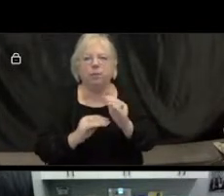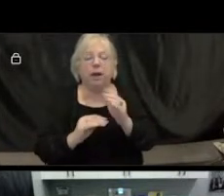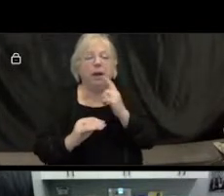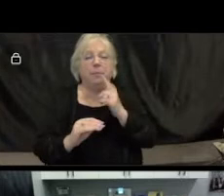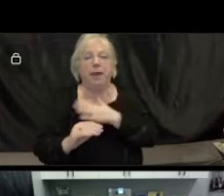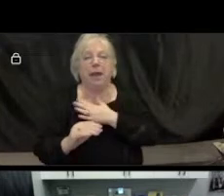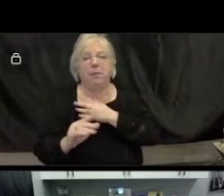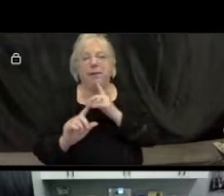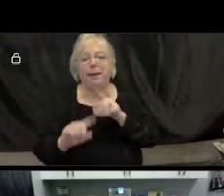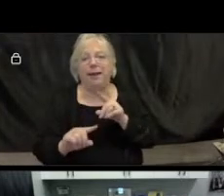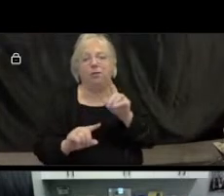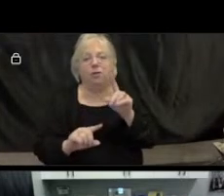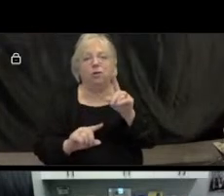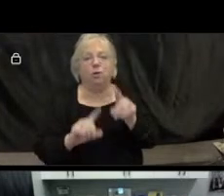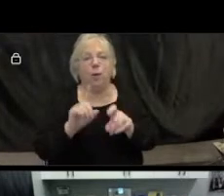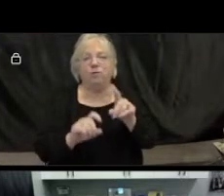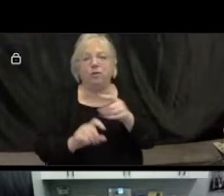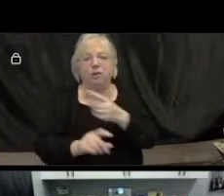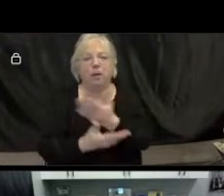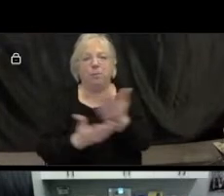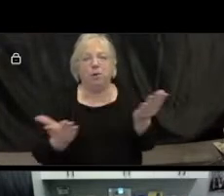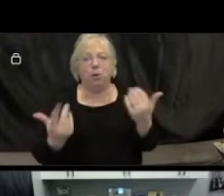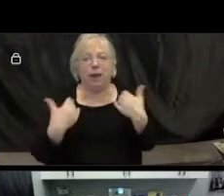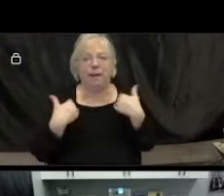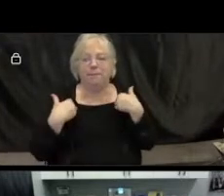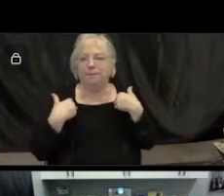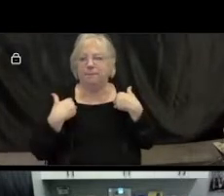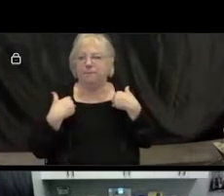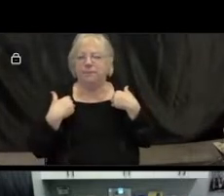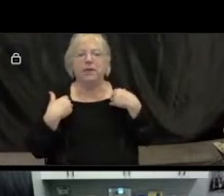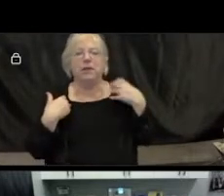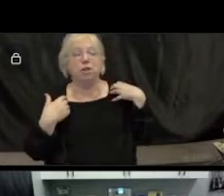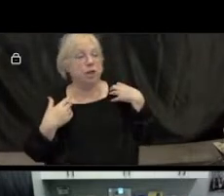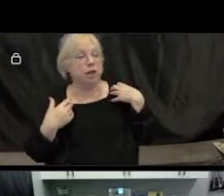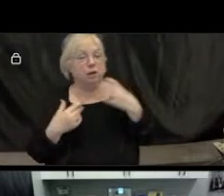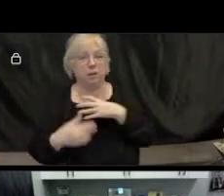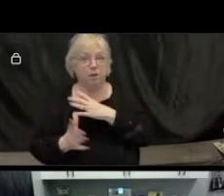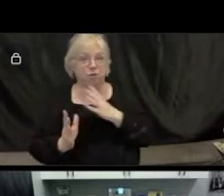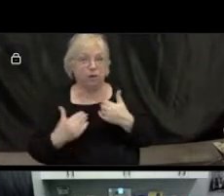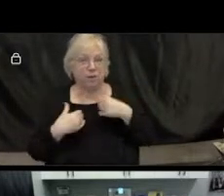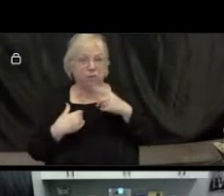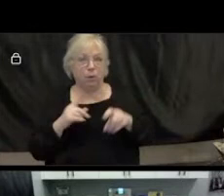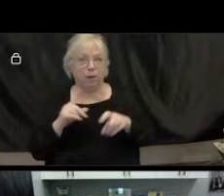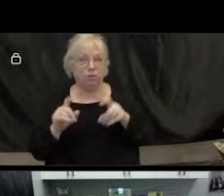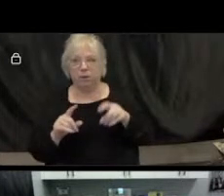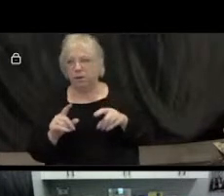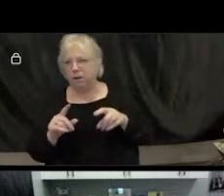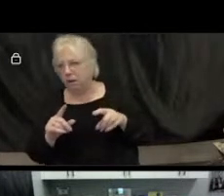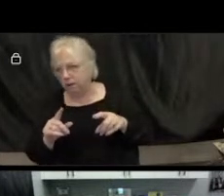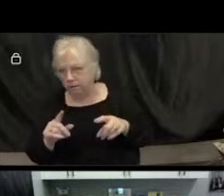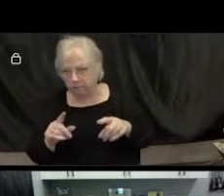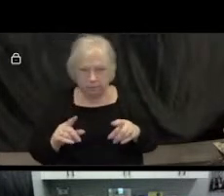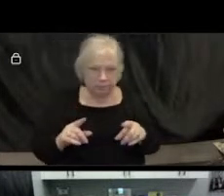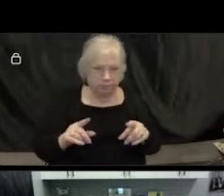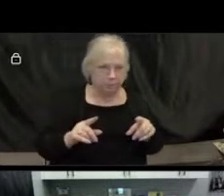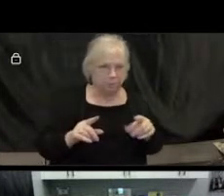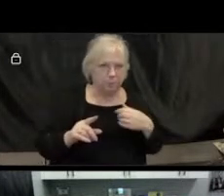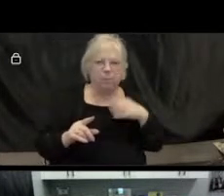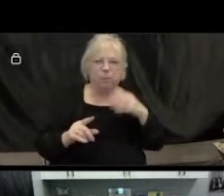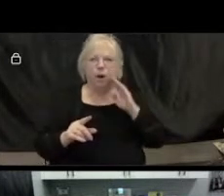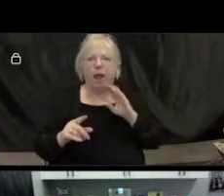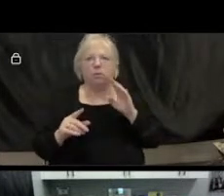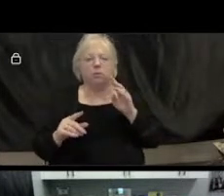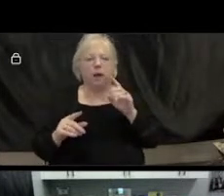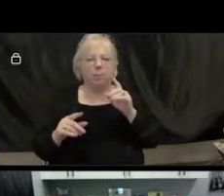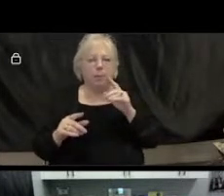any of the commissioners may have. Any commissioner have a question? I got a question. This is probably more for Brad.